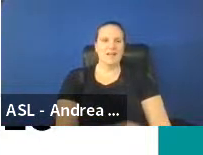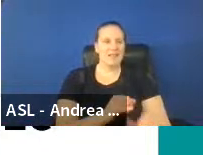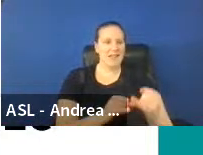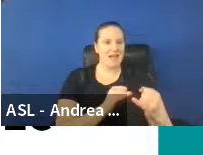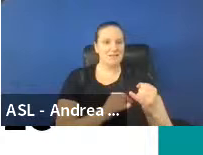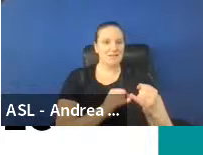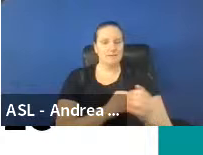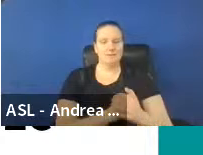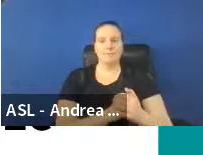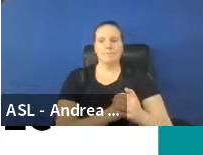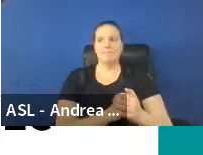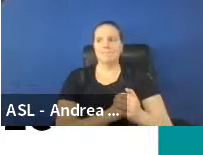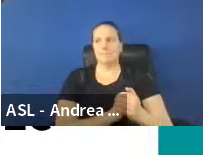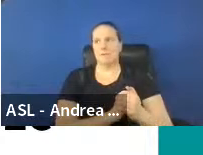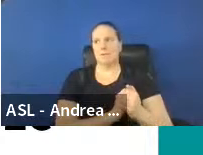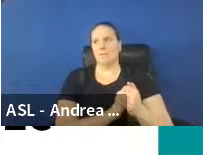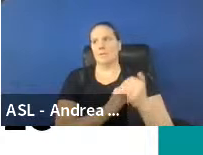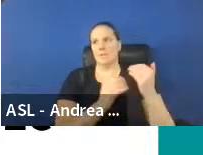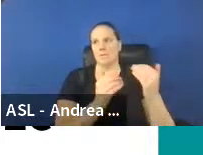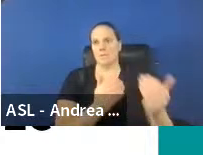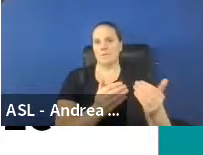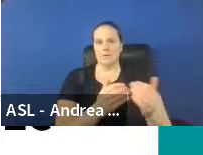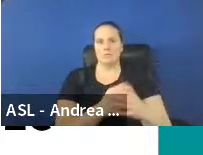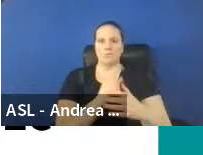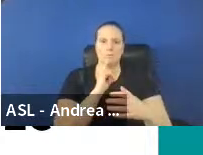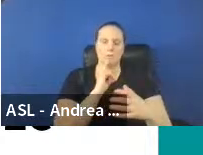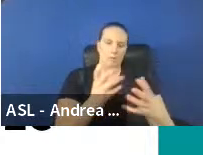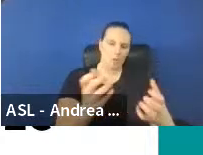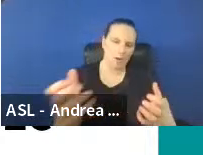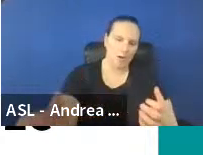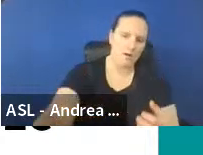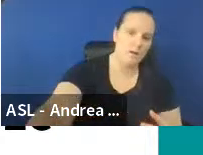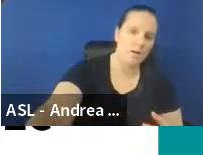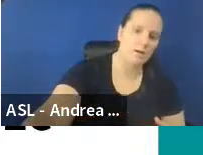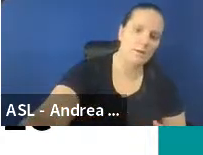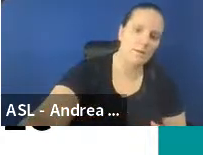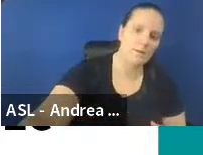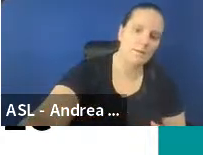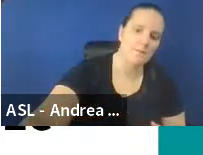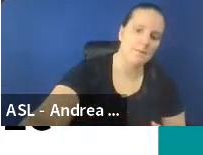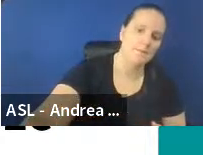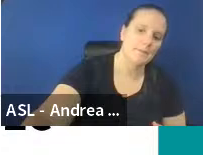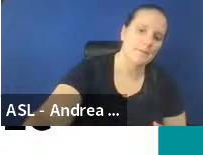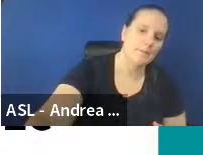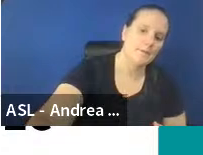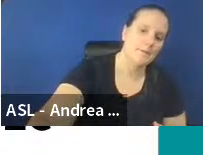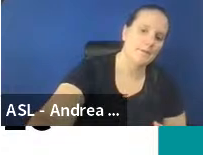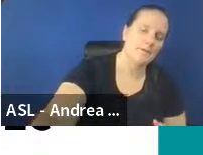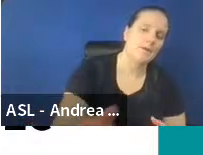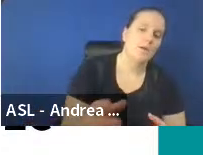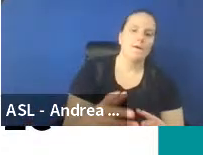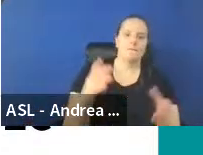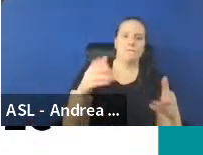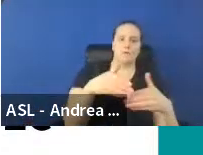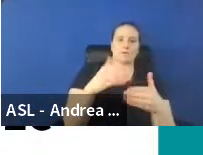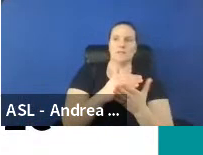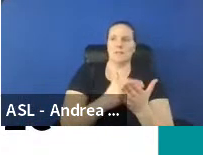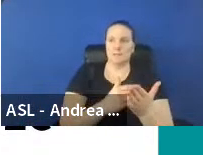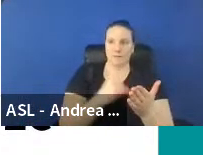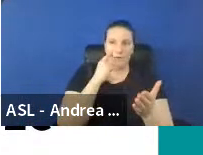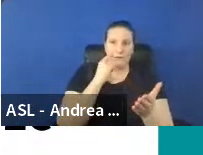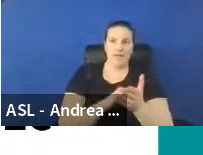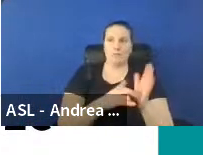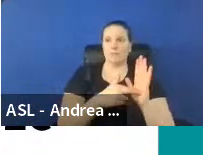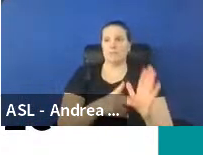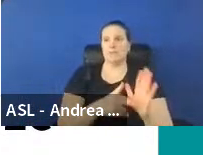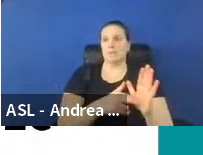So as we are moving forward, we really want to get to sort of a focused list of the representative transit investments that we can then